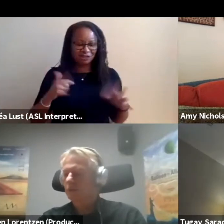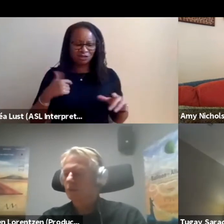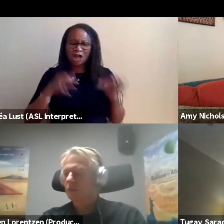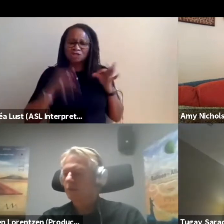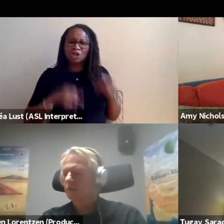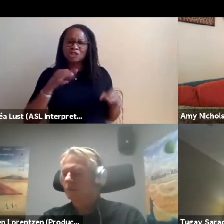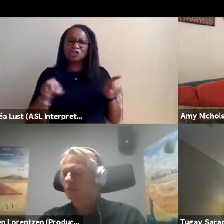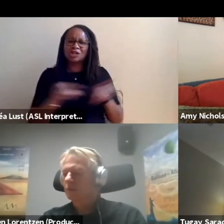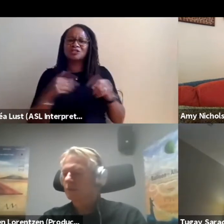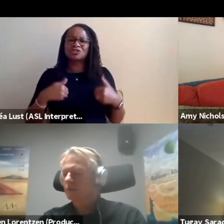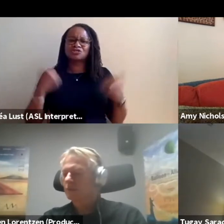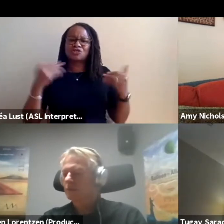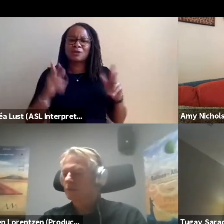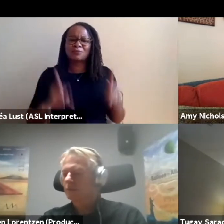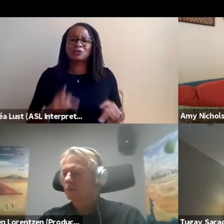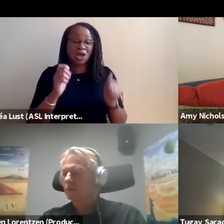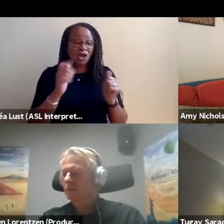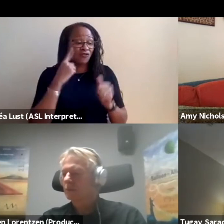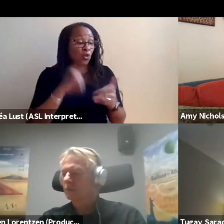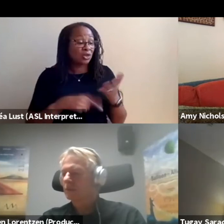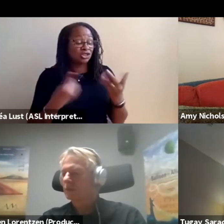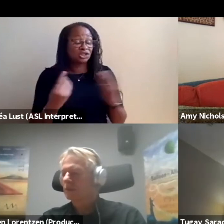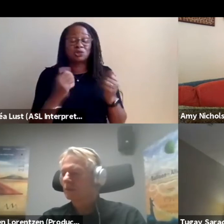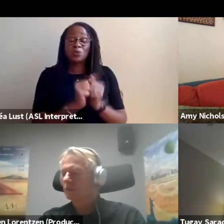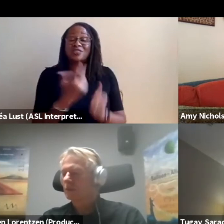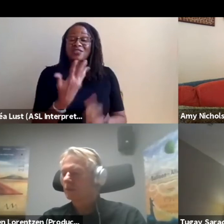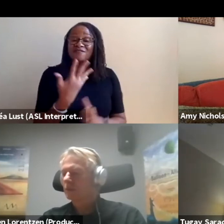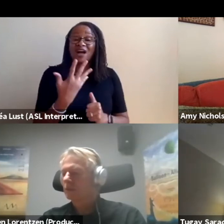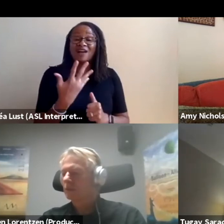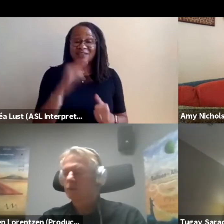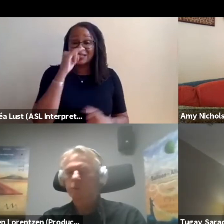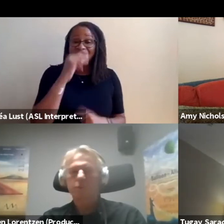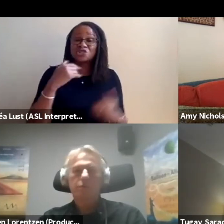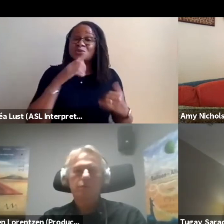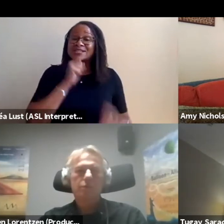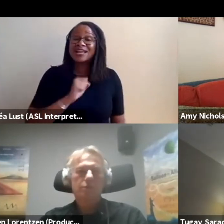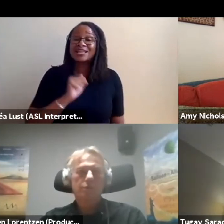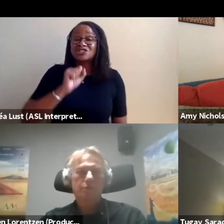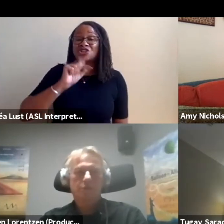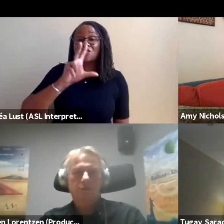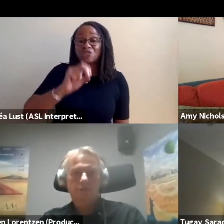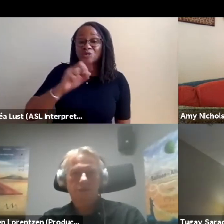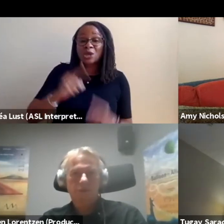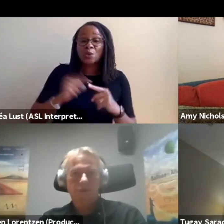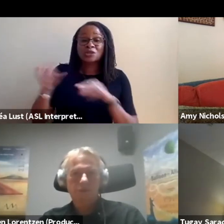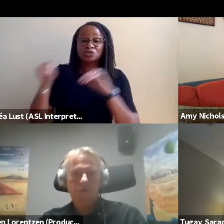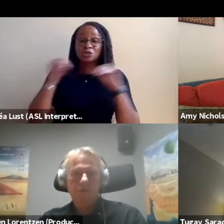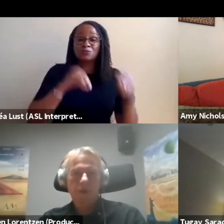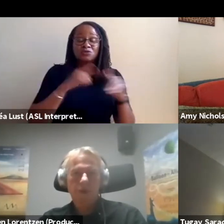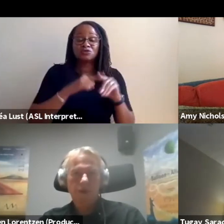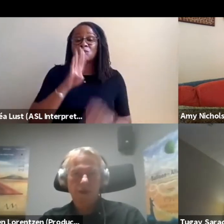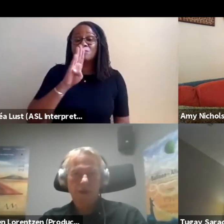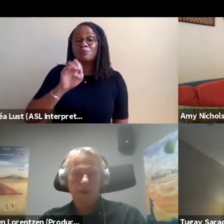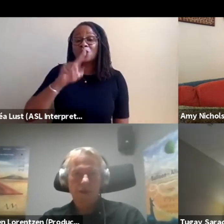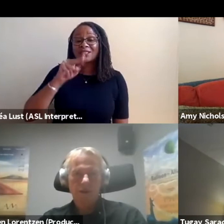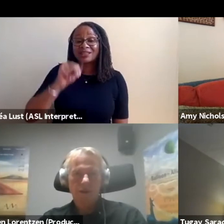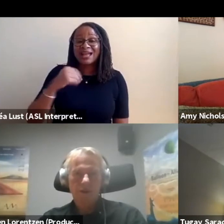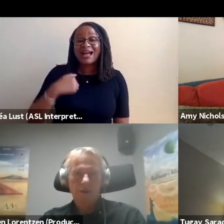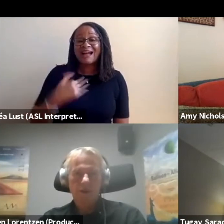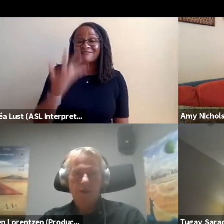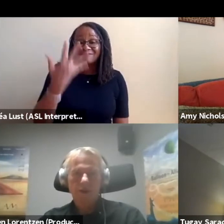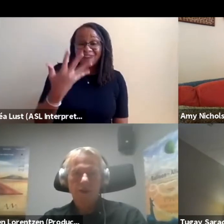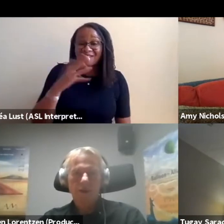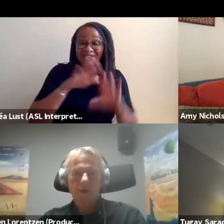what she did with her 5 kids. She was 30 years old when she came to Berlin, and she had 5 kids.